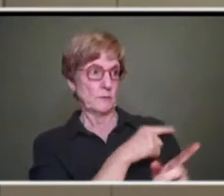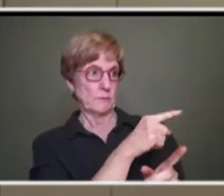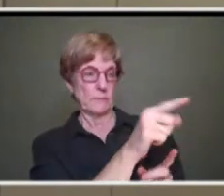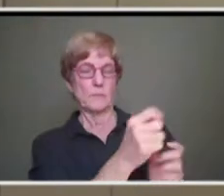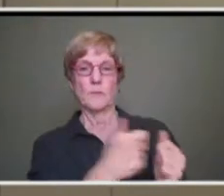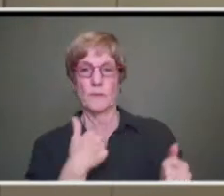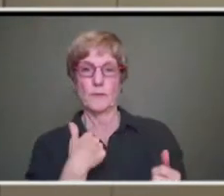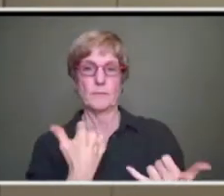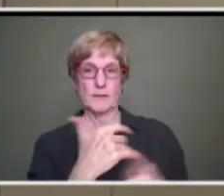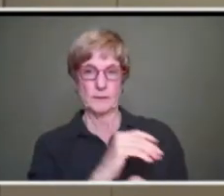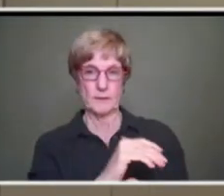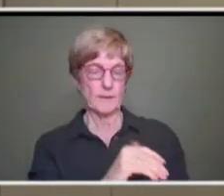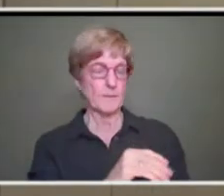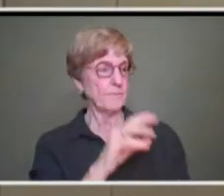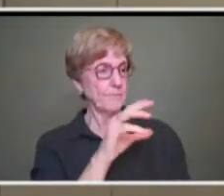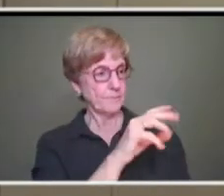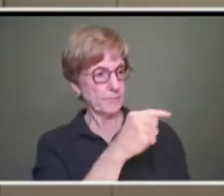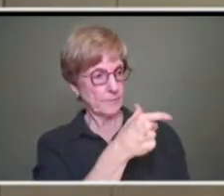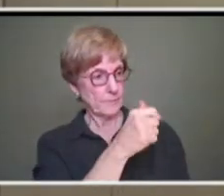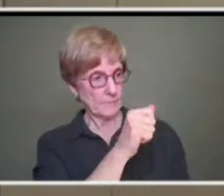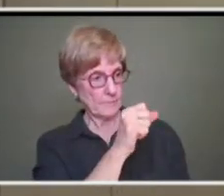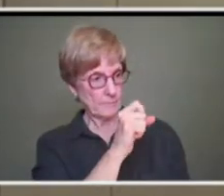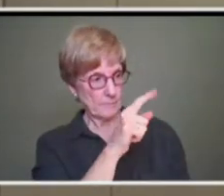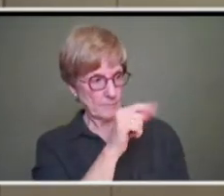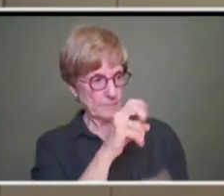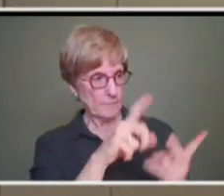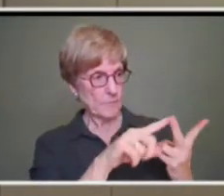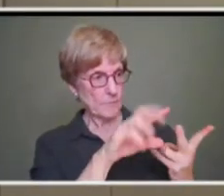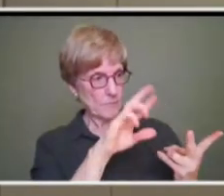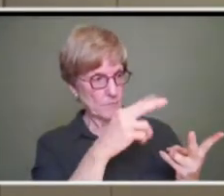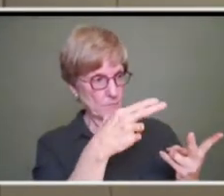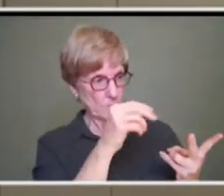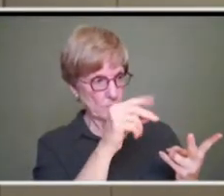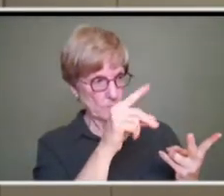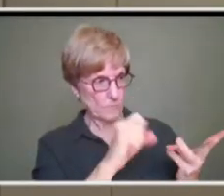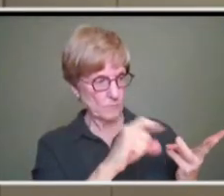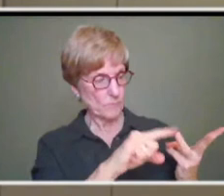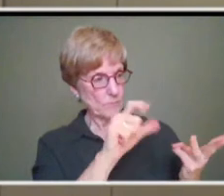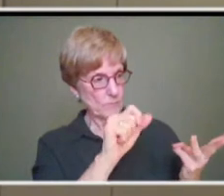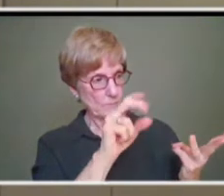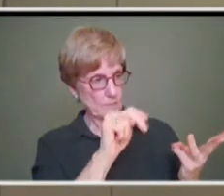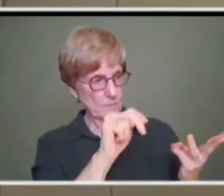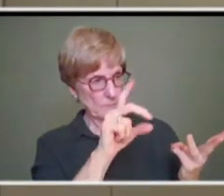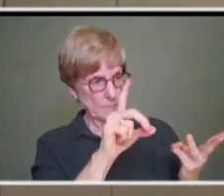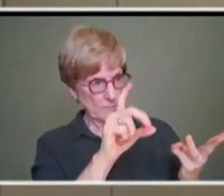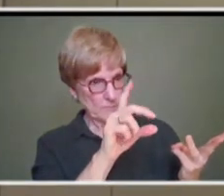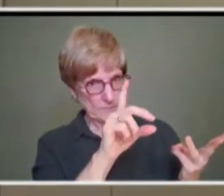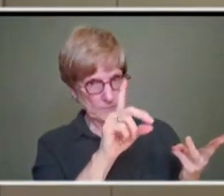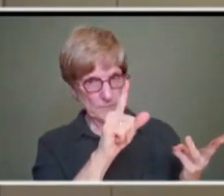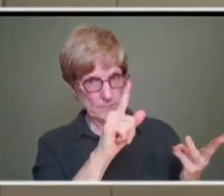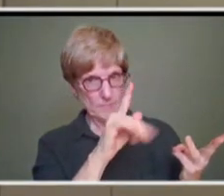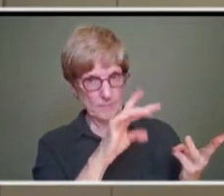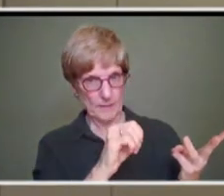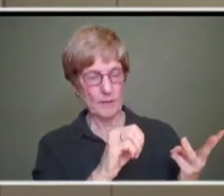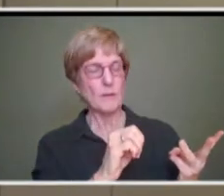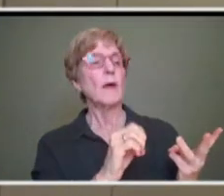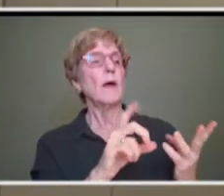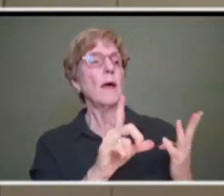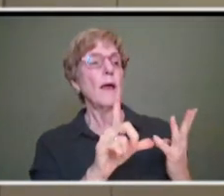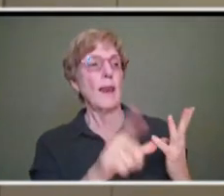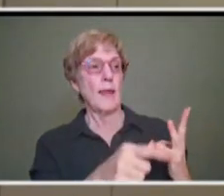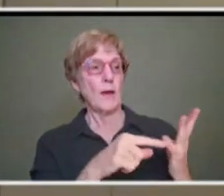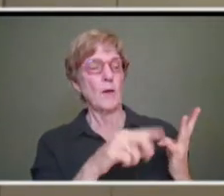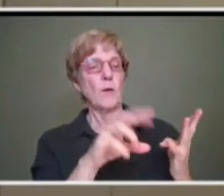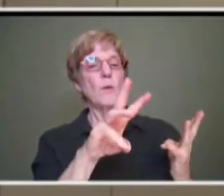here tonight we have Melissa Gaston Courtney Rhodes and Terry Lansdale uh be joining us later uh will